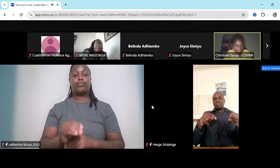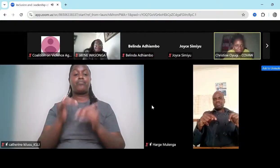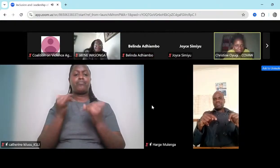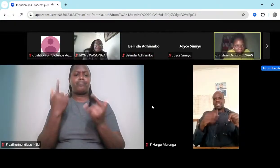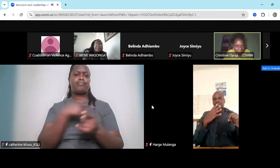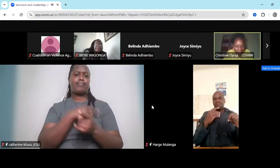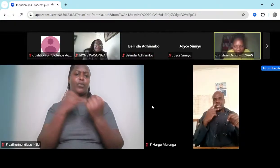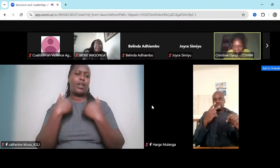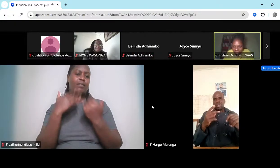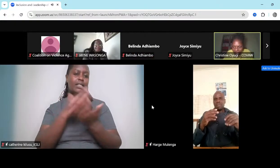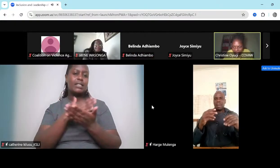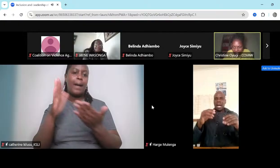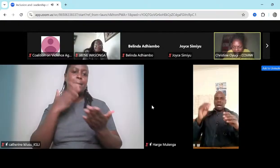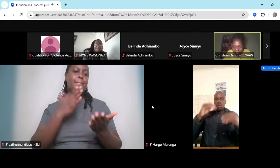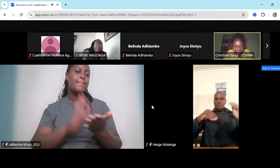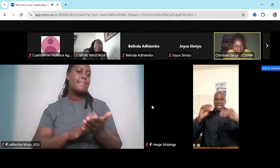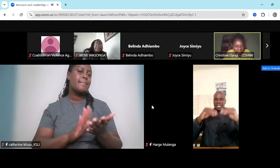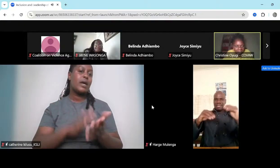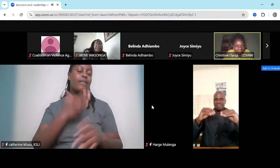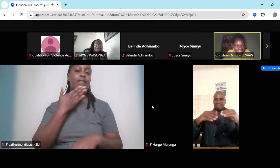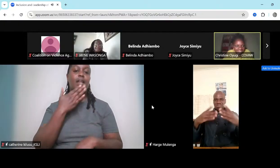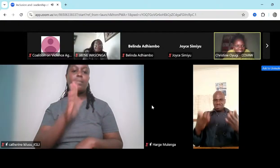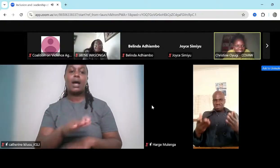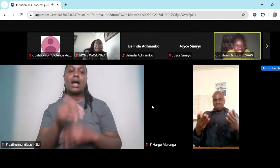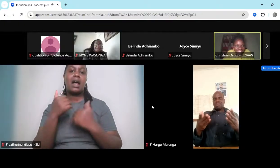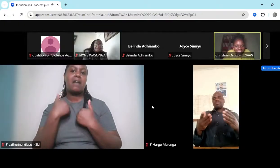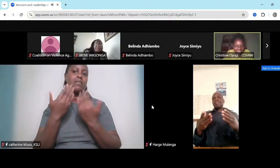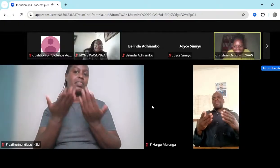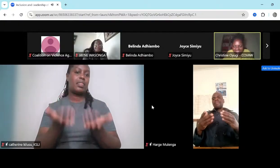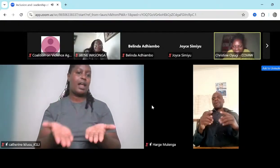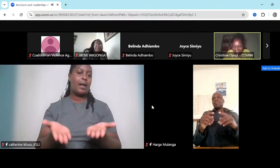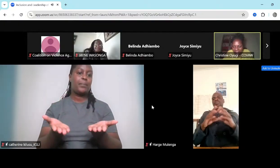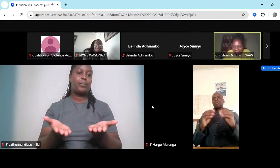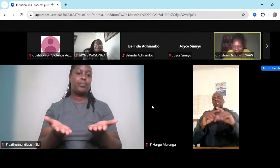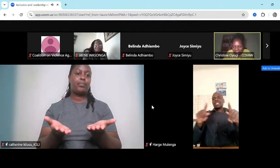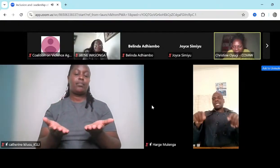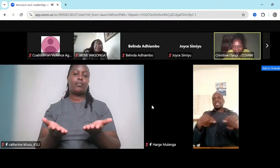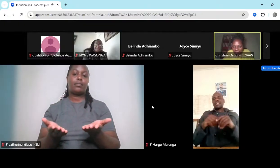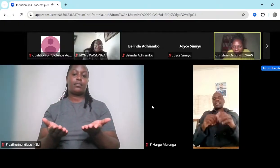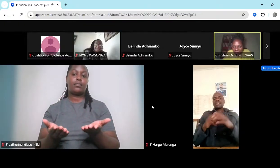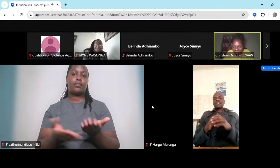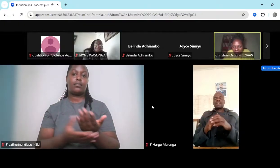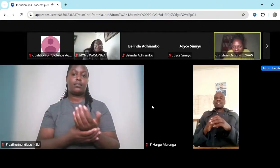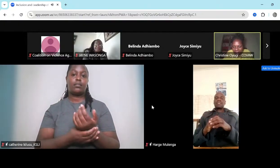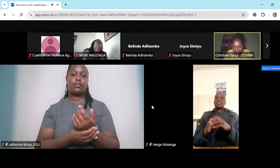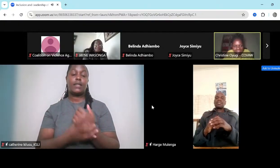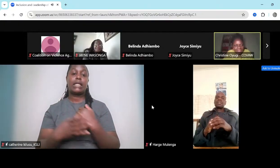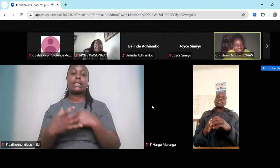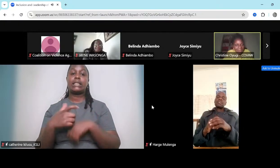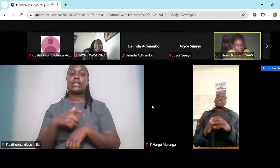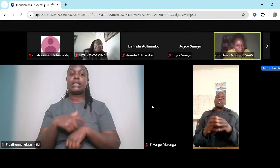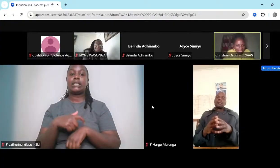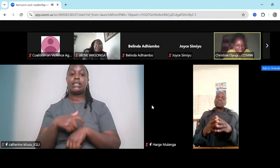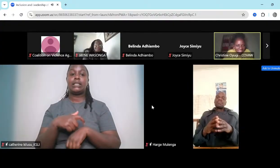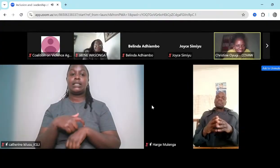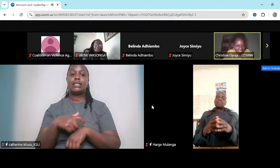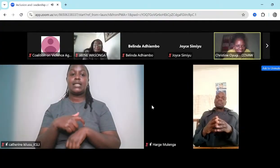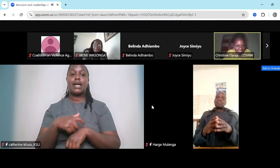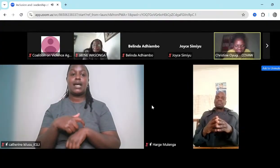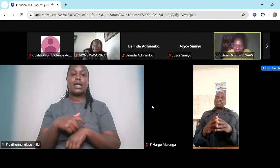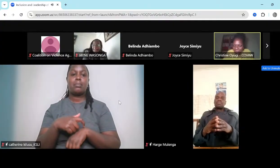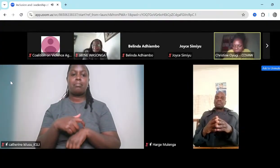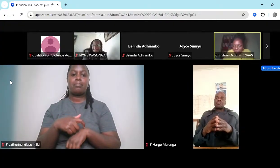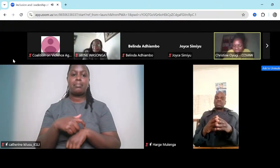some feedback on the chats. It is in the time is not on our